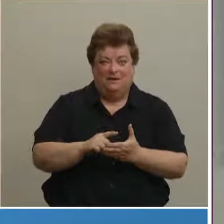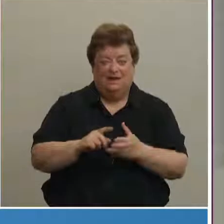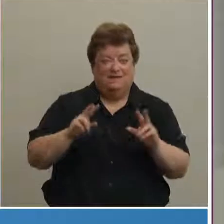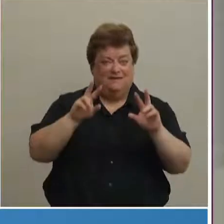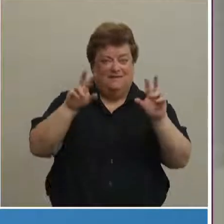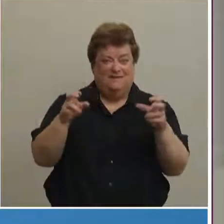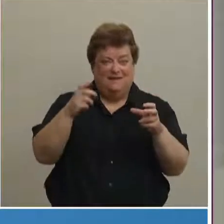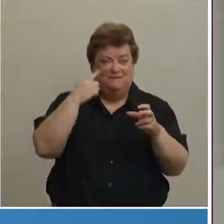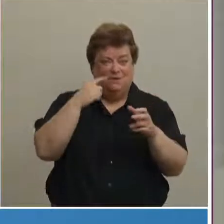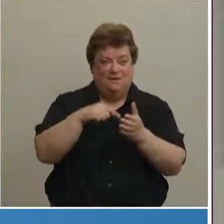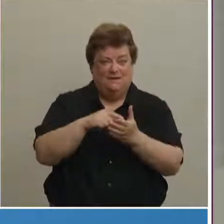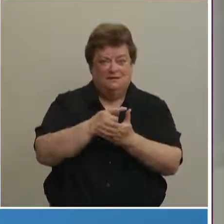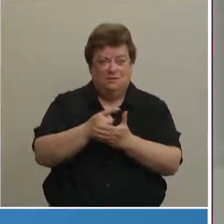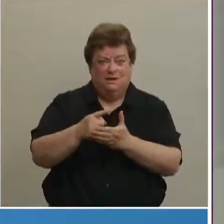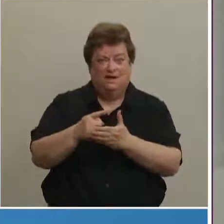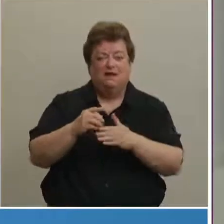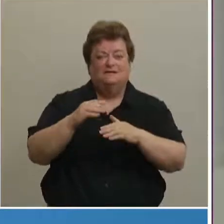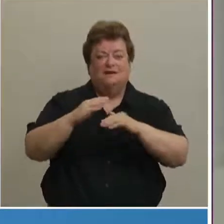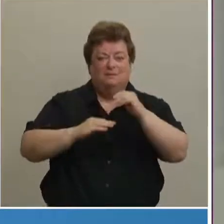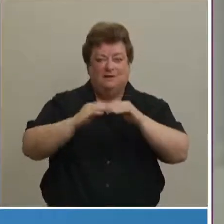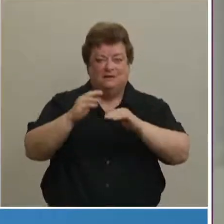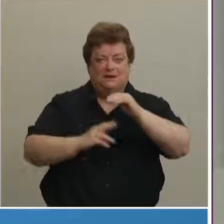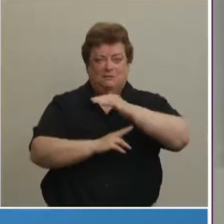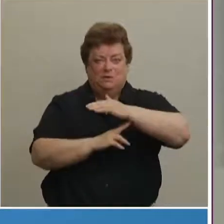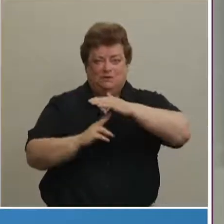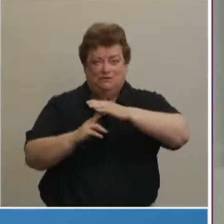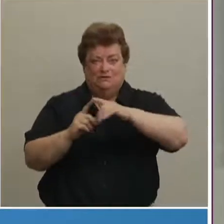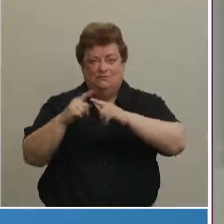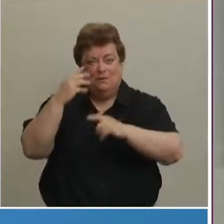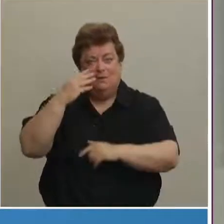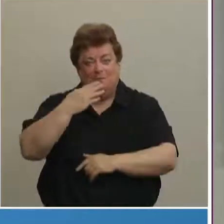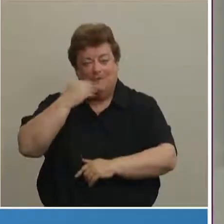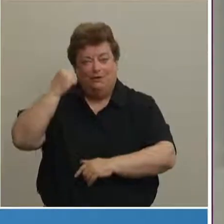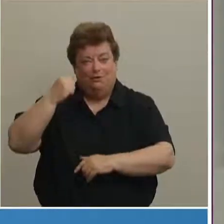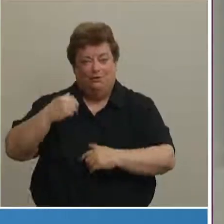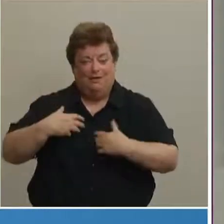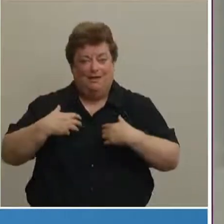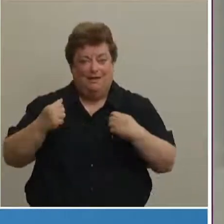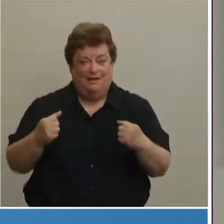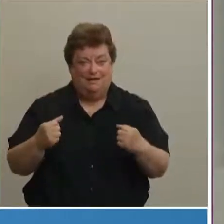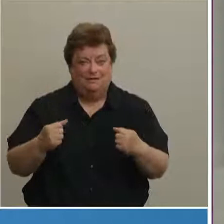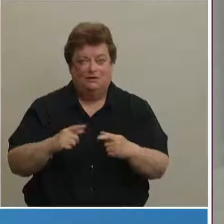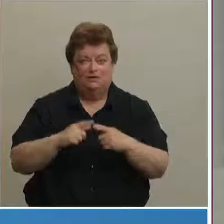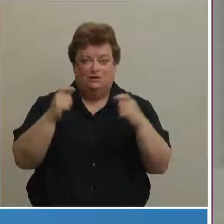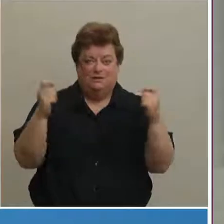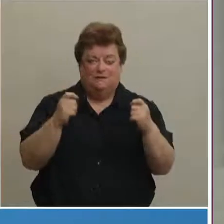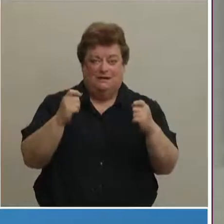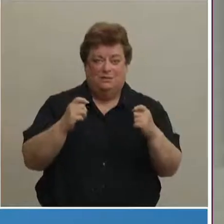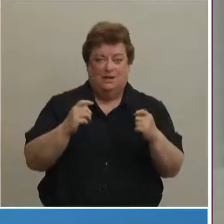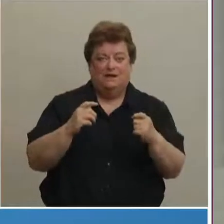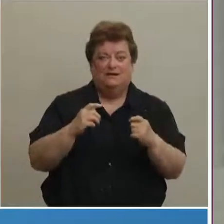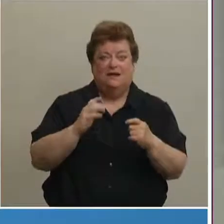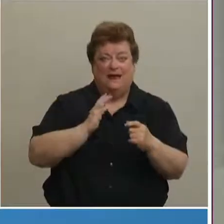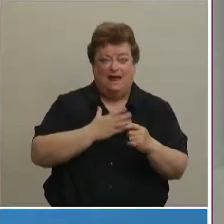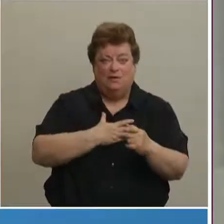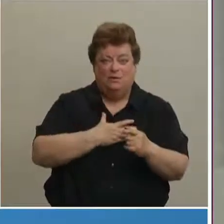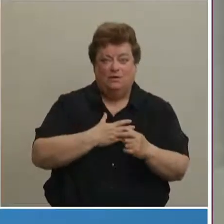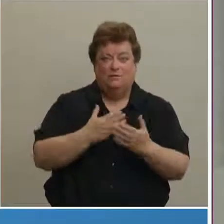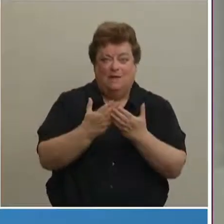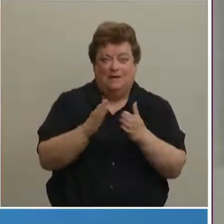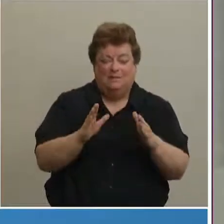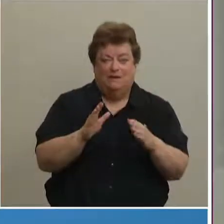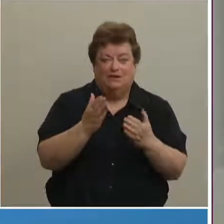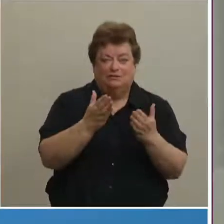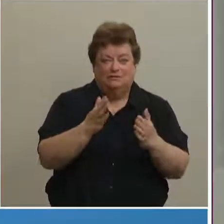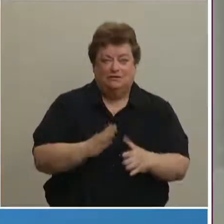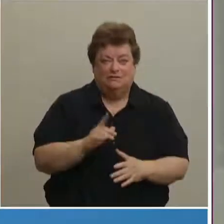Week is Building Bridges to Better Health. To celebrate our hardworking, compassionate public servants,